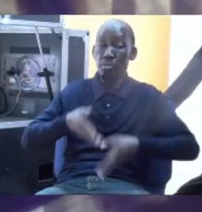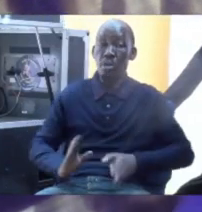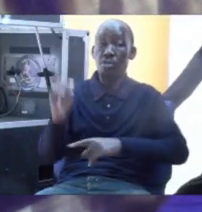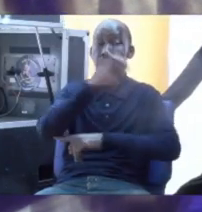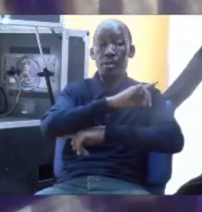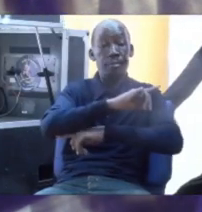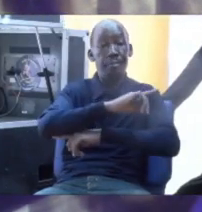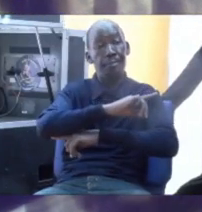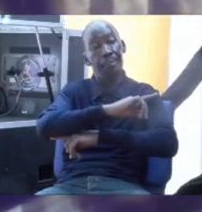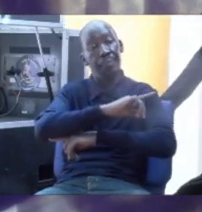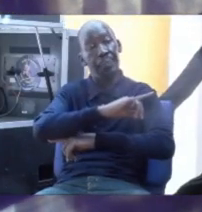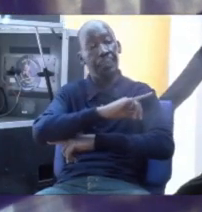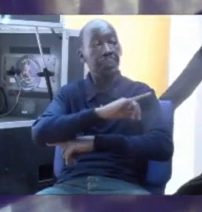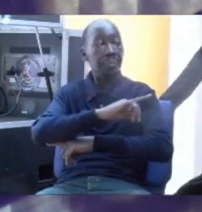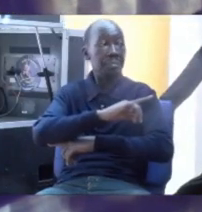70.